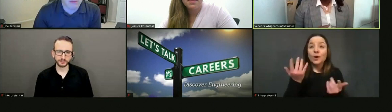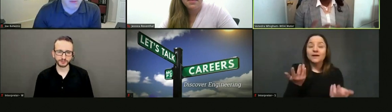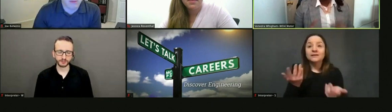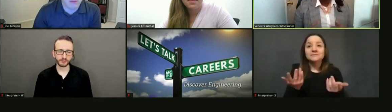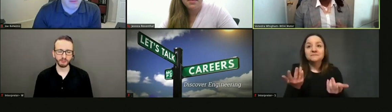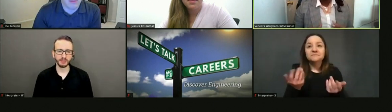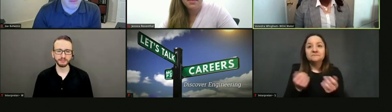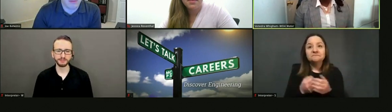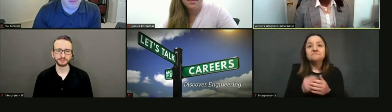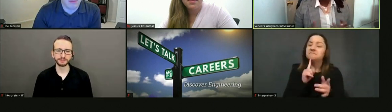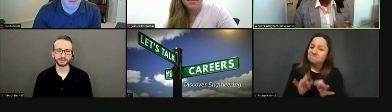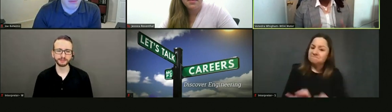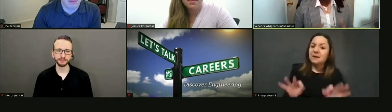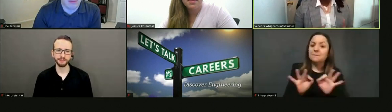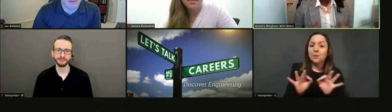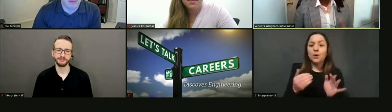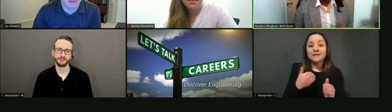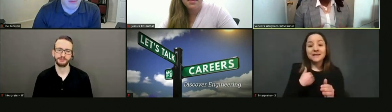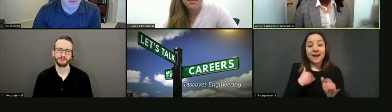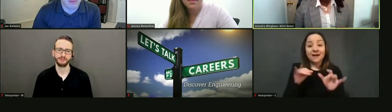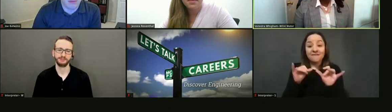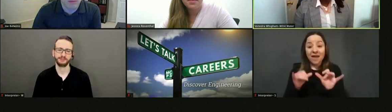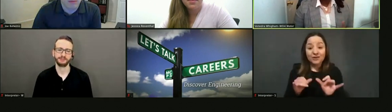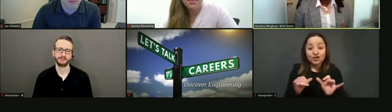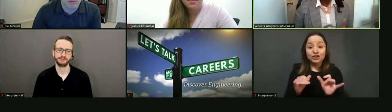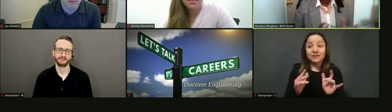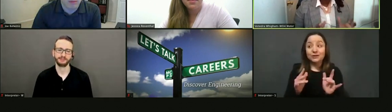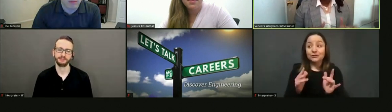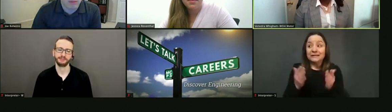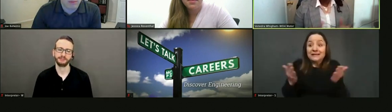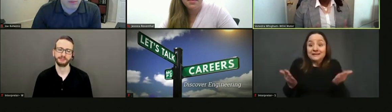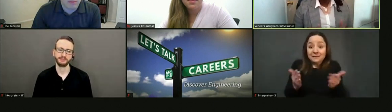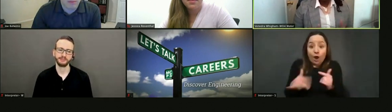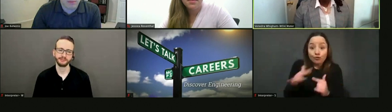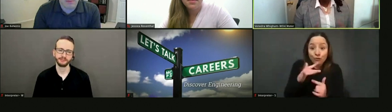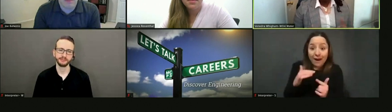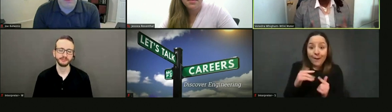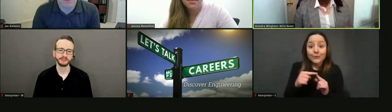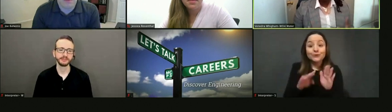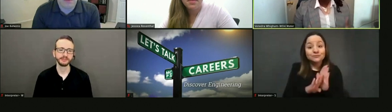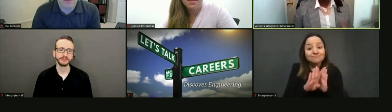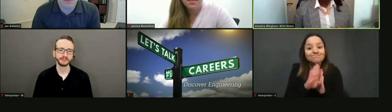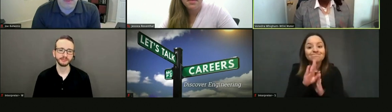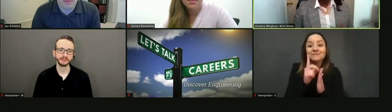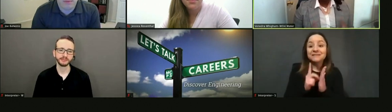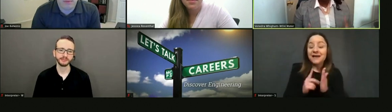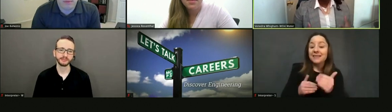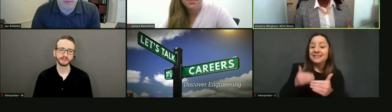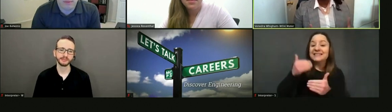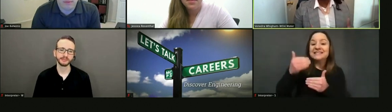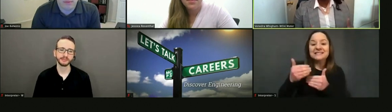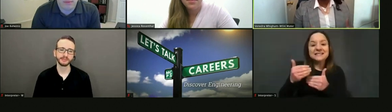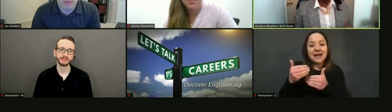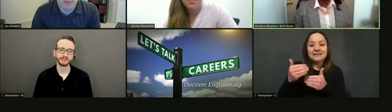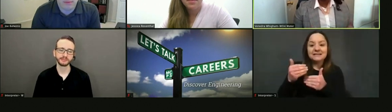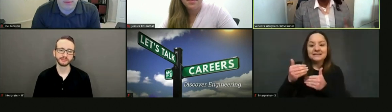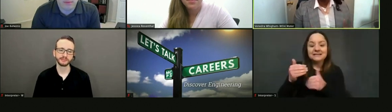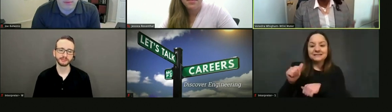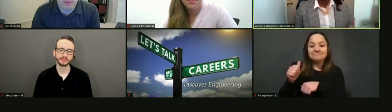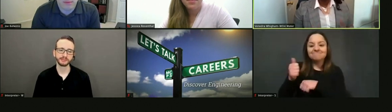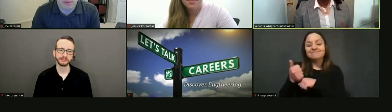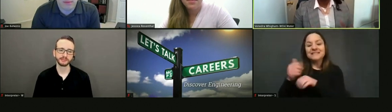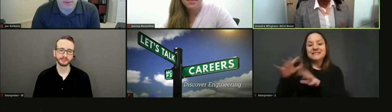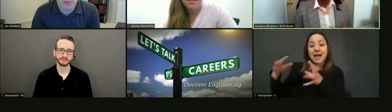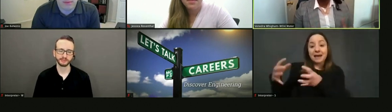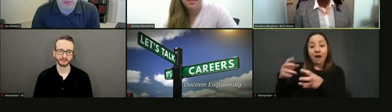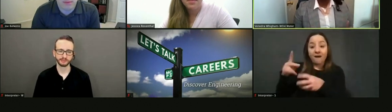I think that it's important for us to have those engineers around to develop and design the next set of structures or the next set of pipelines that